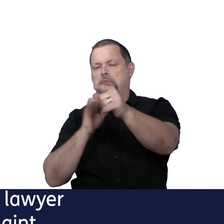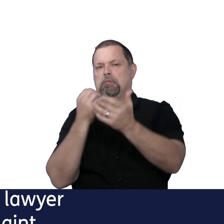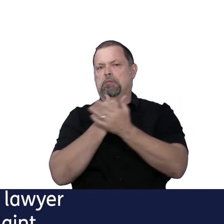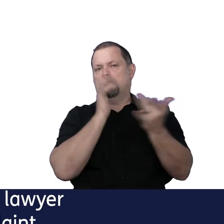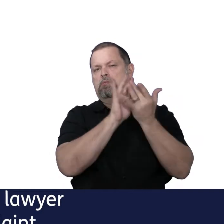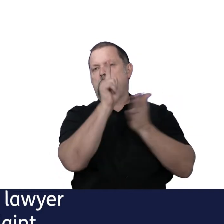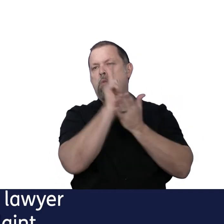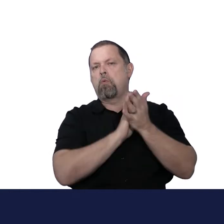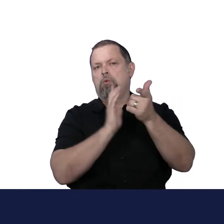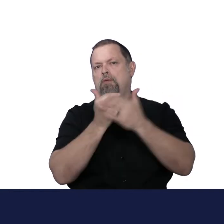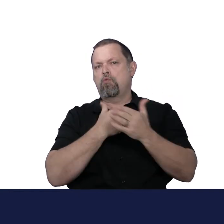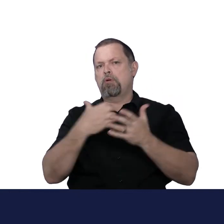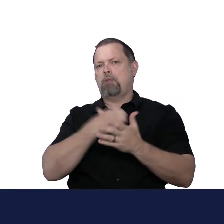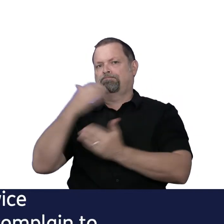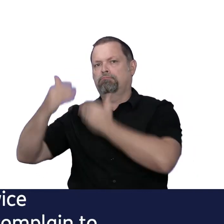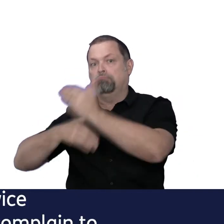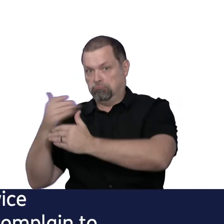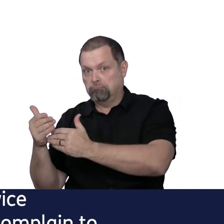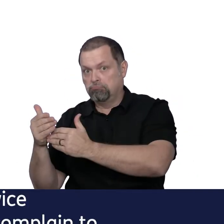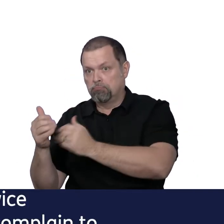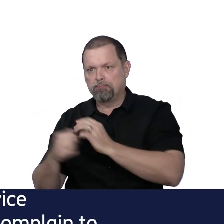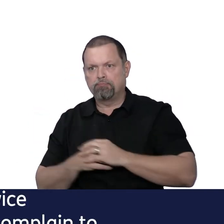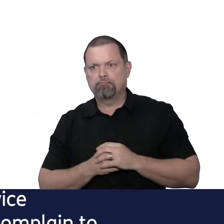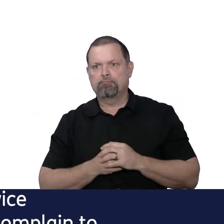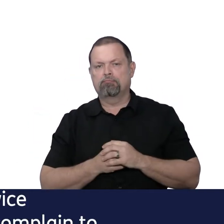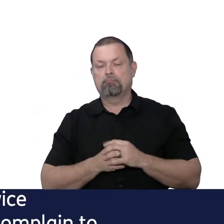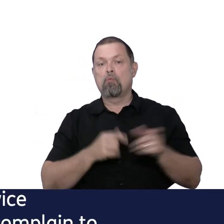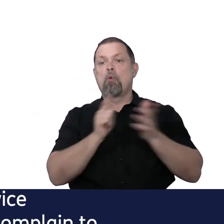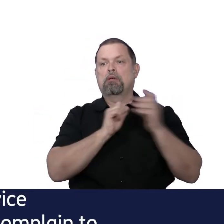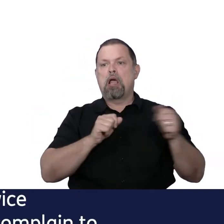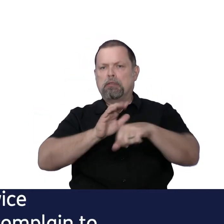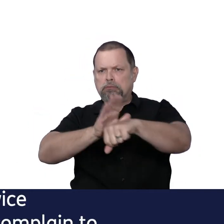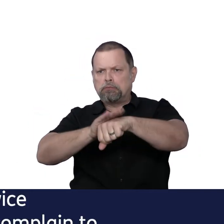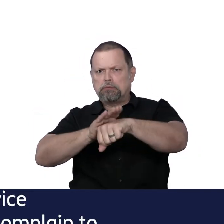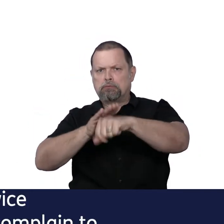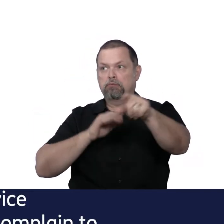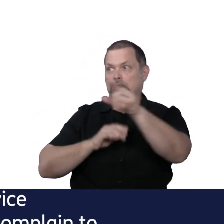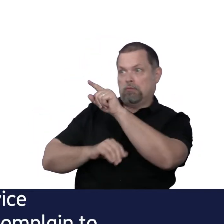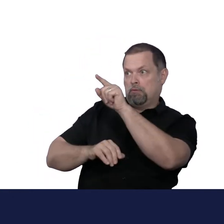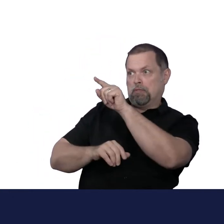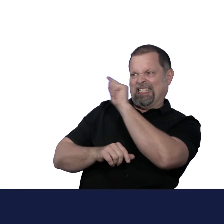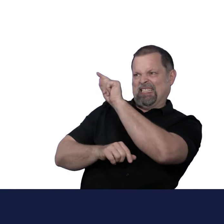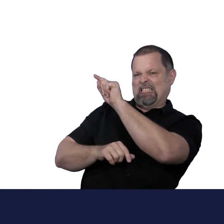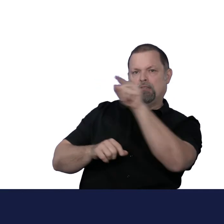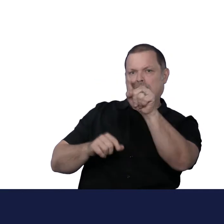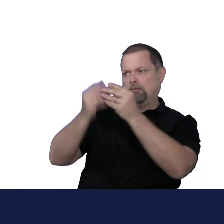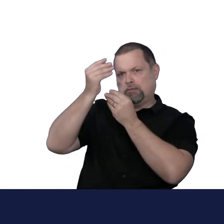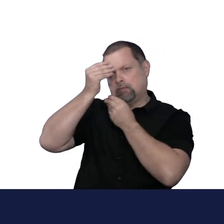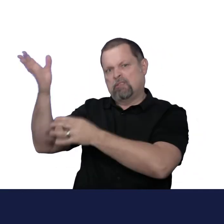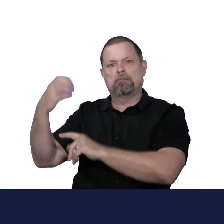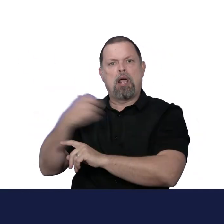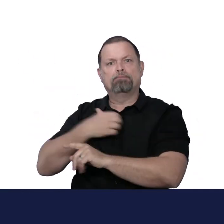before making a complaint. They can give you advice about who it may be best to complain to.